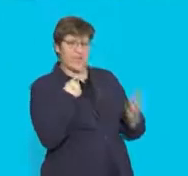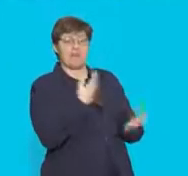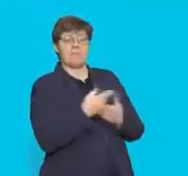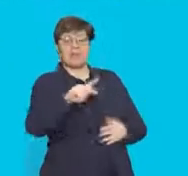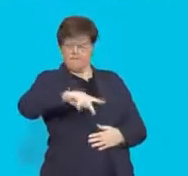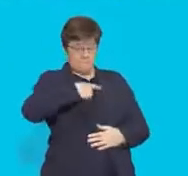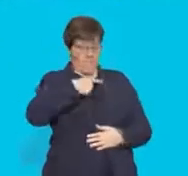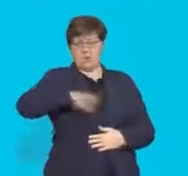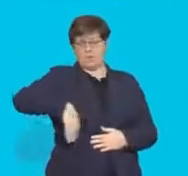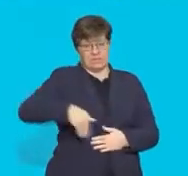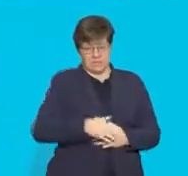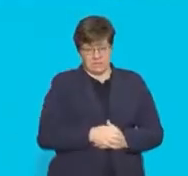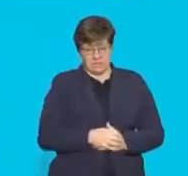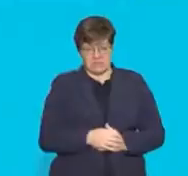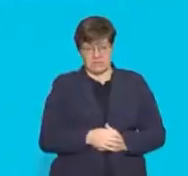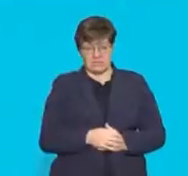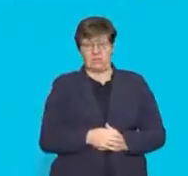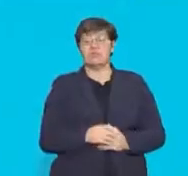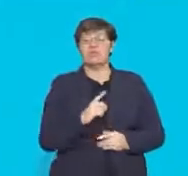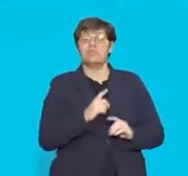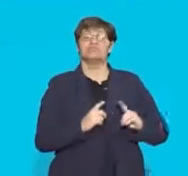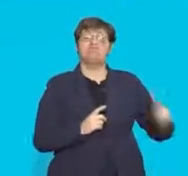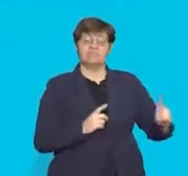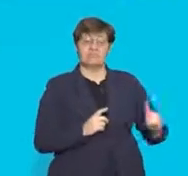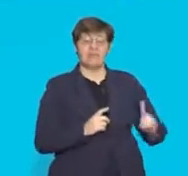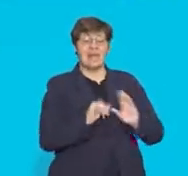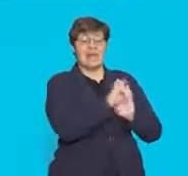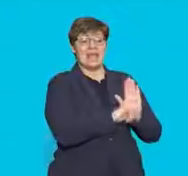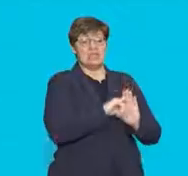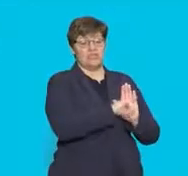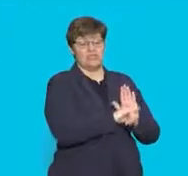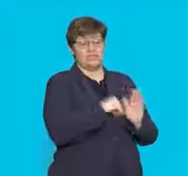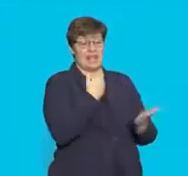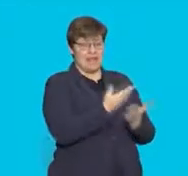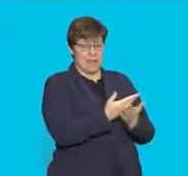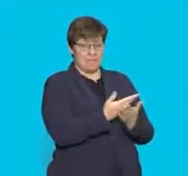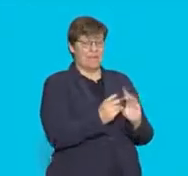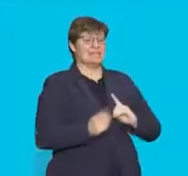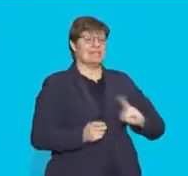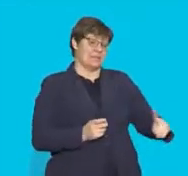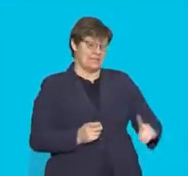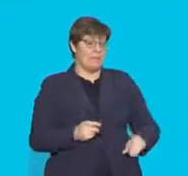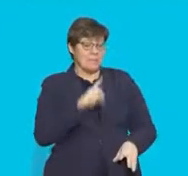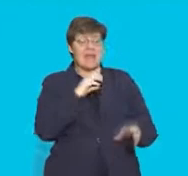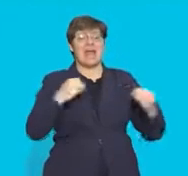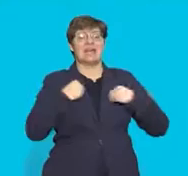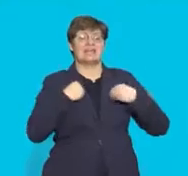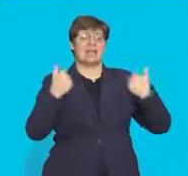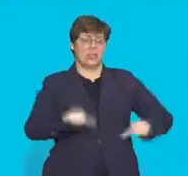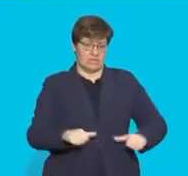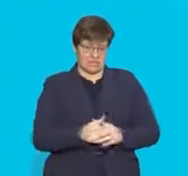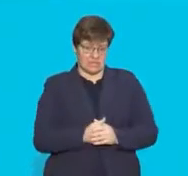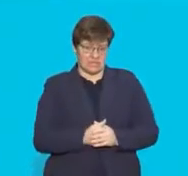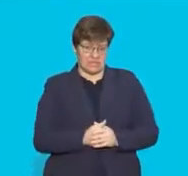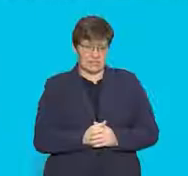but haven't paid us as yet, you debit an account called insurance claim, right? It's an asset account. It's